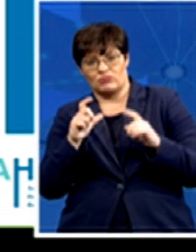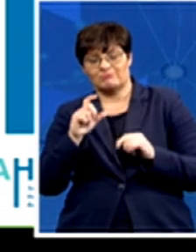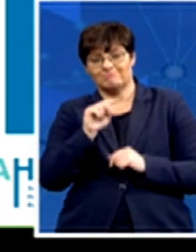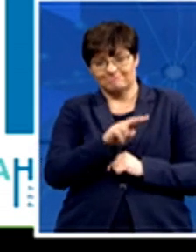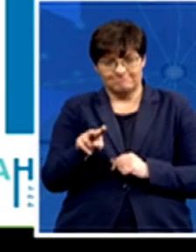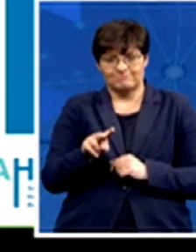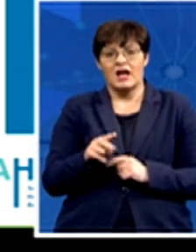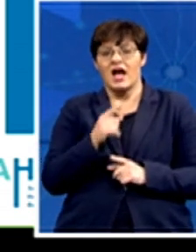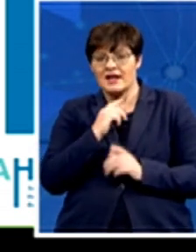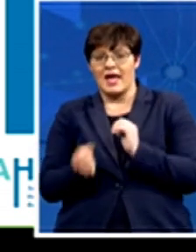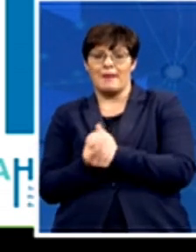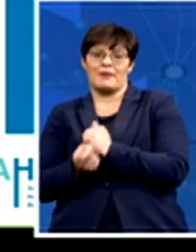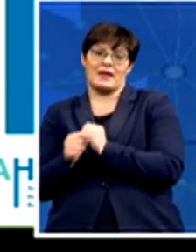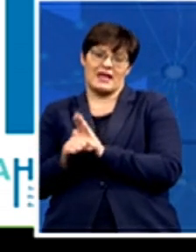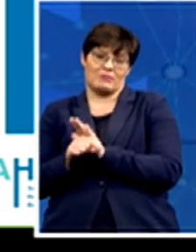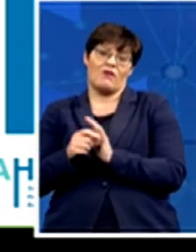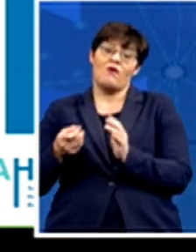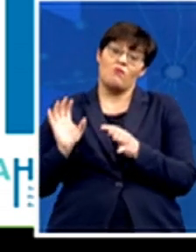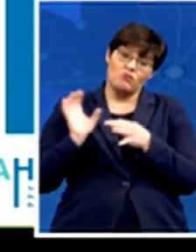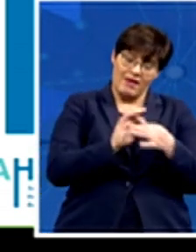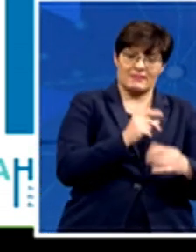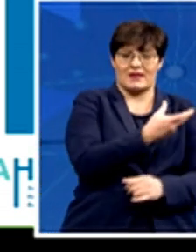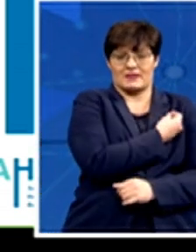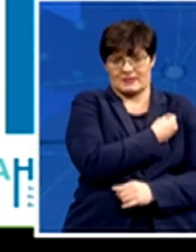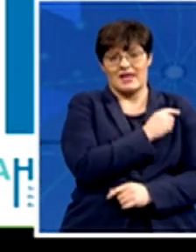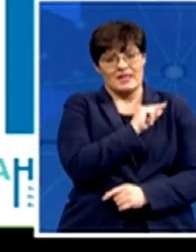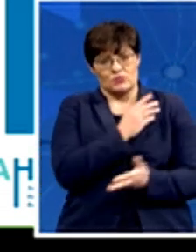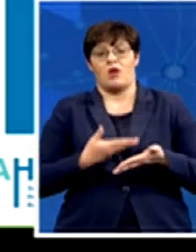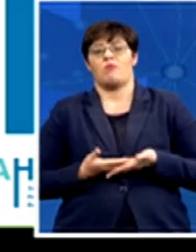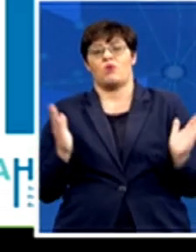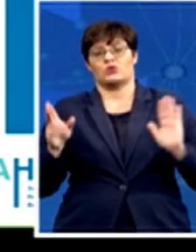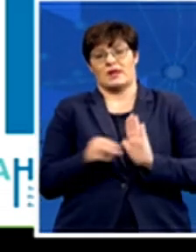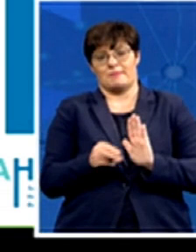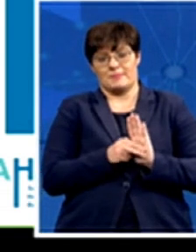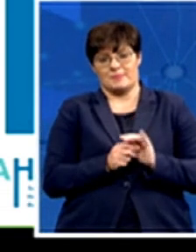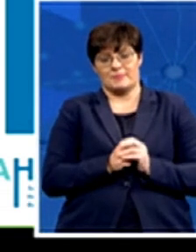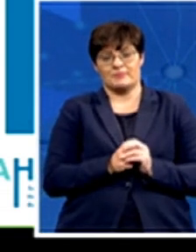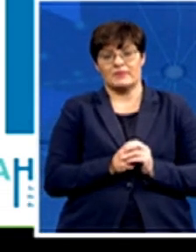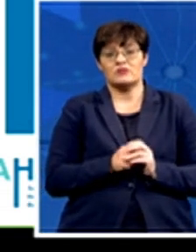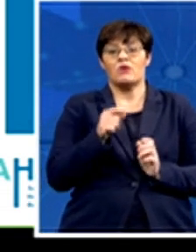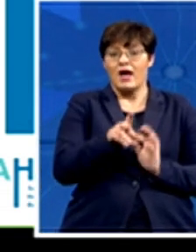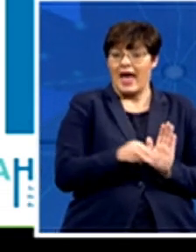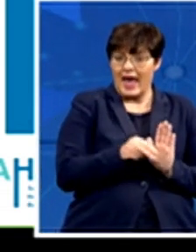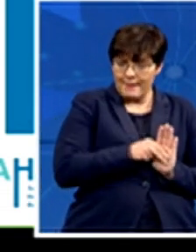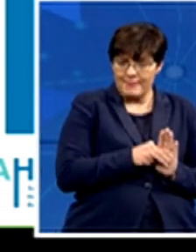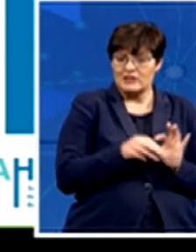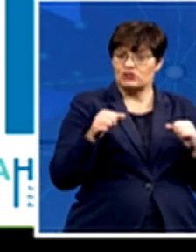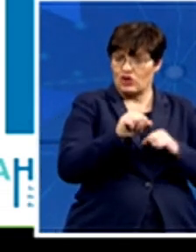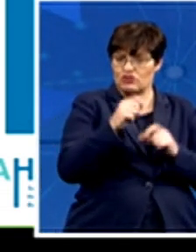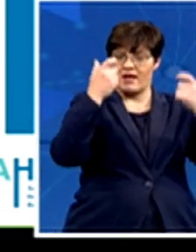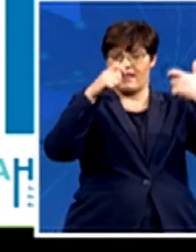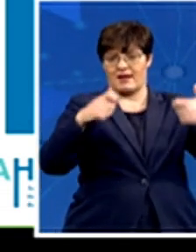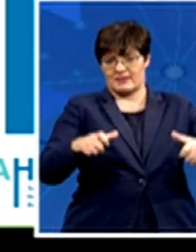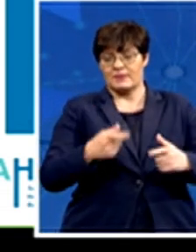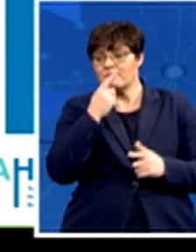immunization. So we launched the MedSafety app. So MedSafety app is one of our strategies as highlighted to actually address adverse drug reactions or